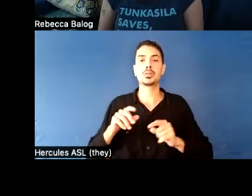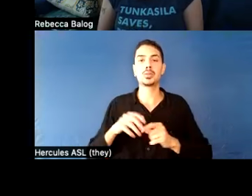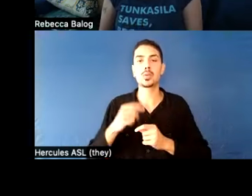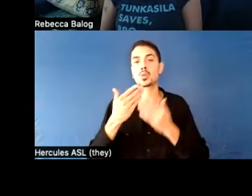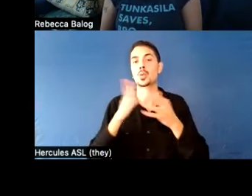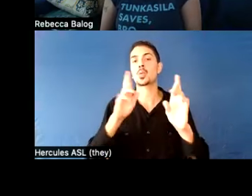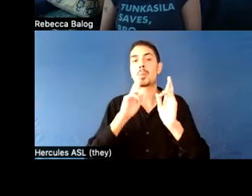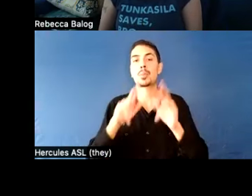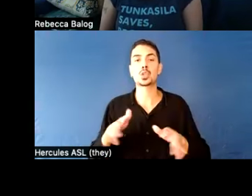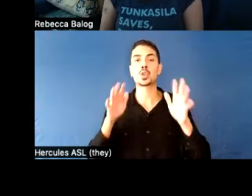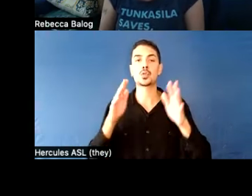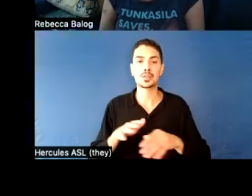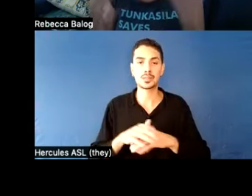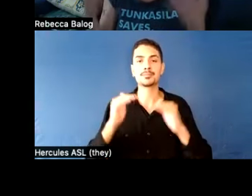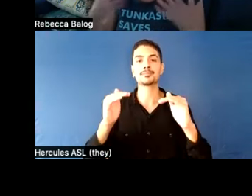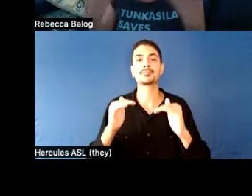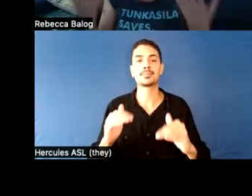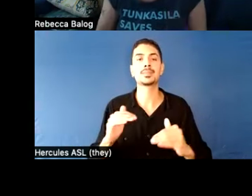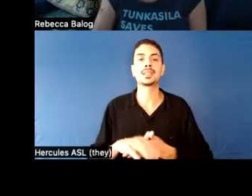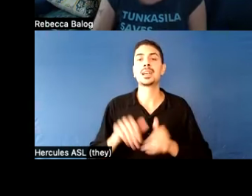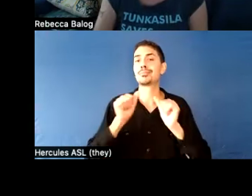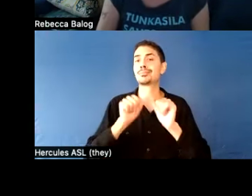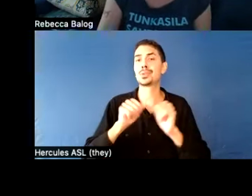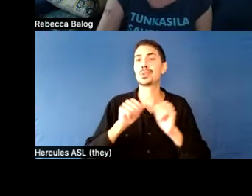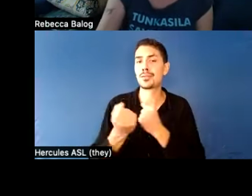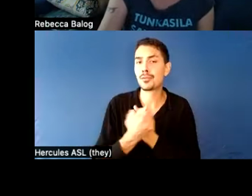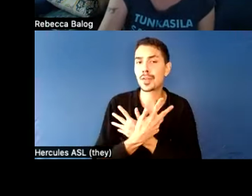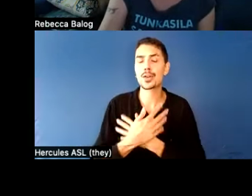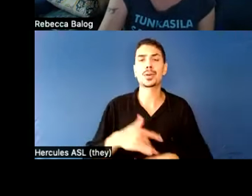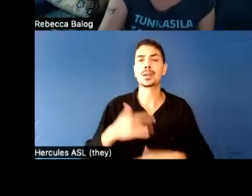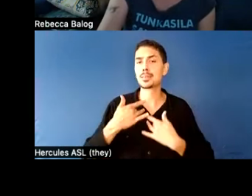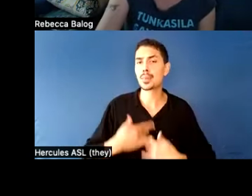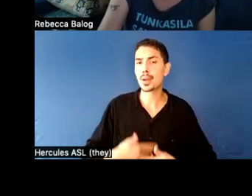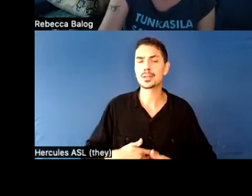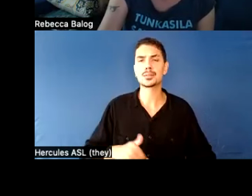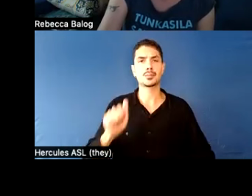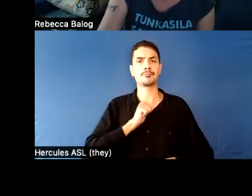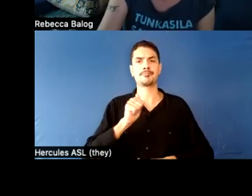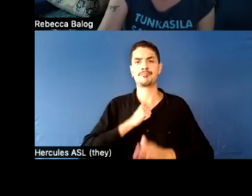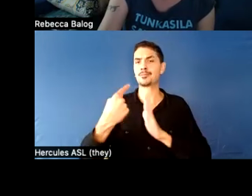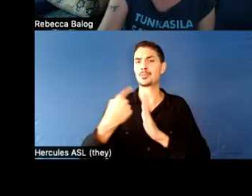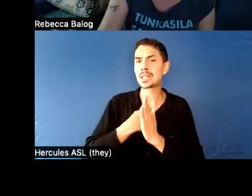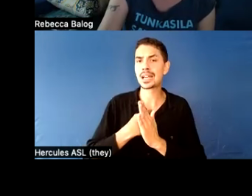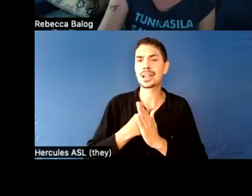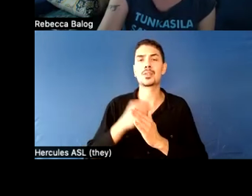disorders, substance abuse, mental health, all of it is just a part of process for folks.